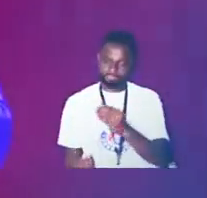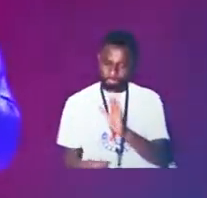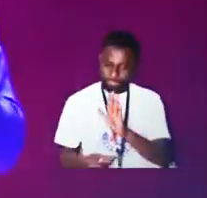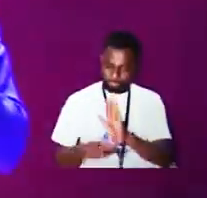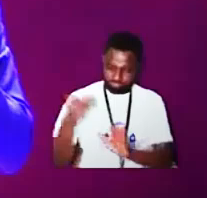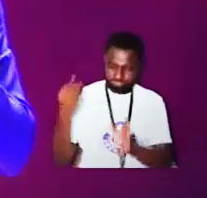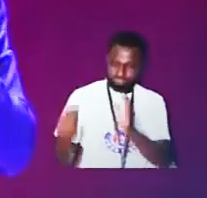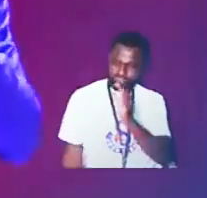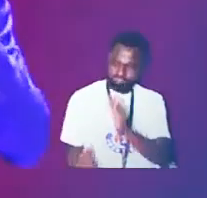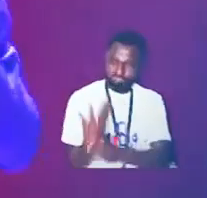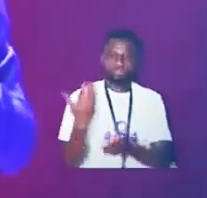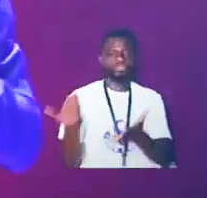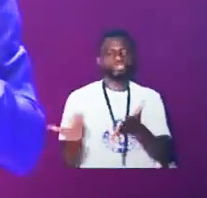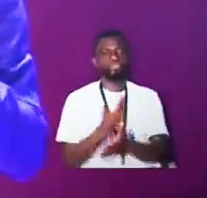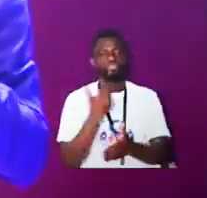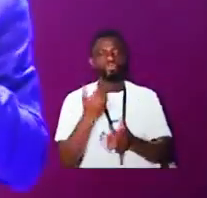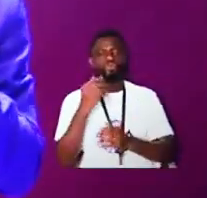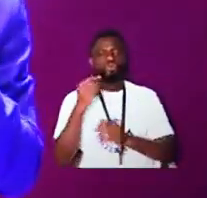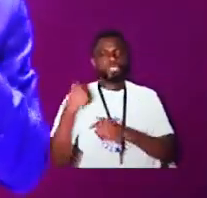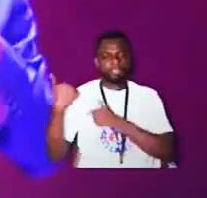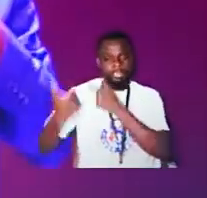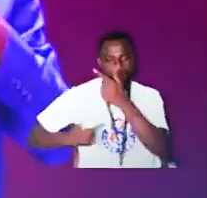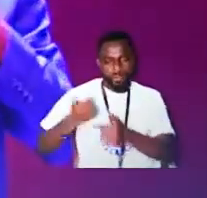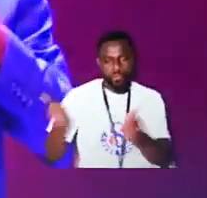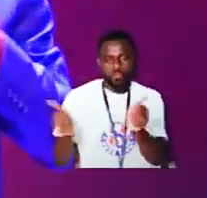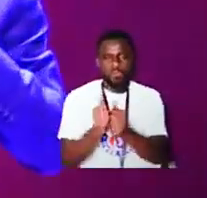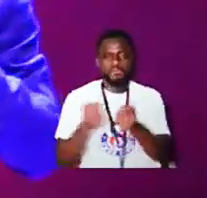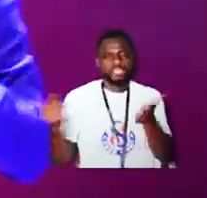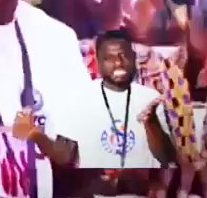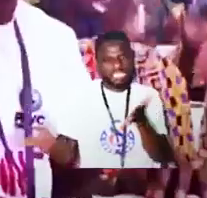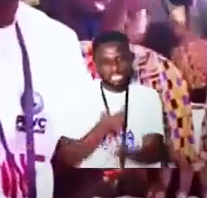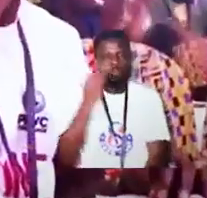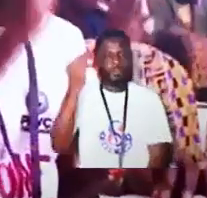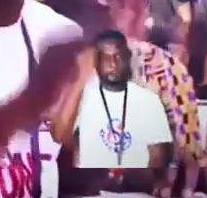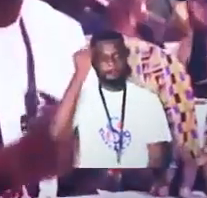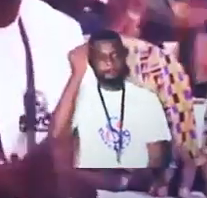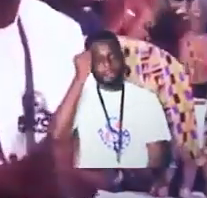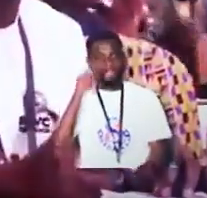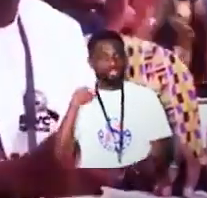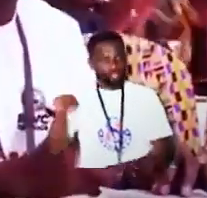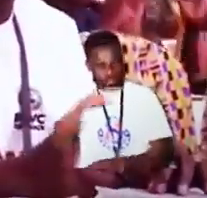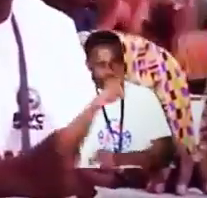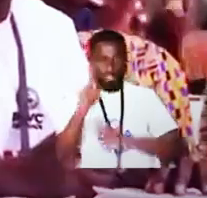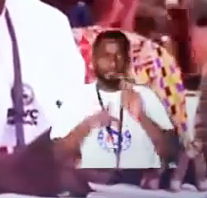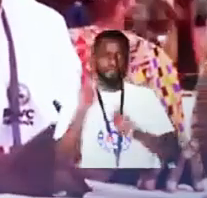a different kind of mentality. And you are the people we are hoping in.